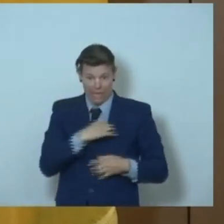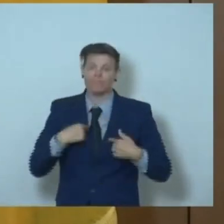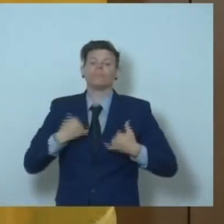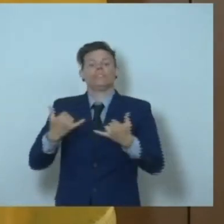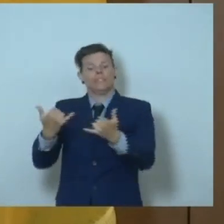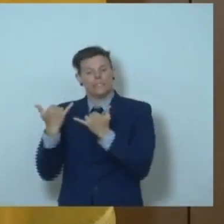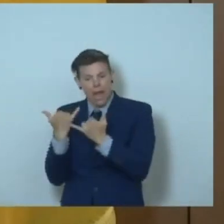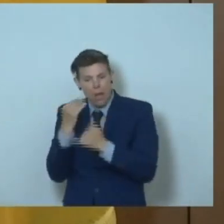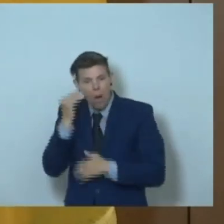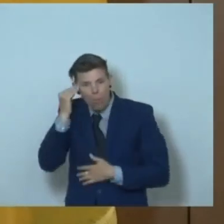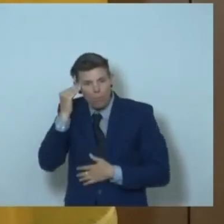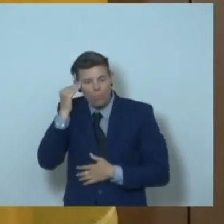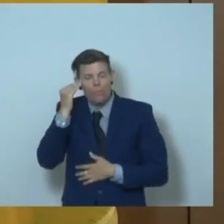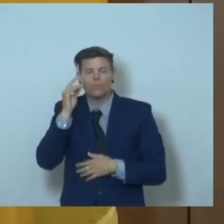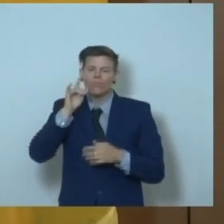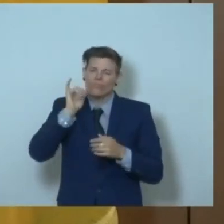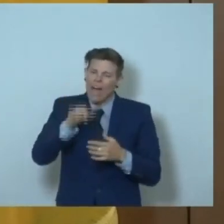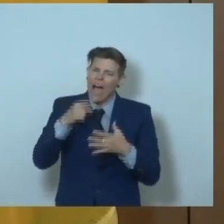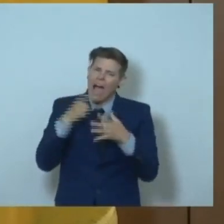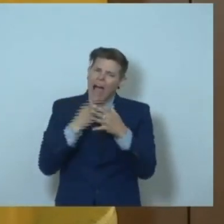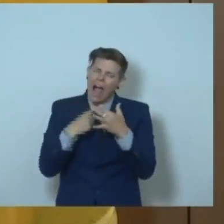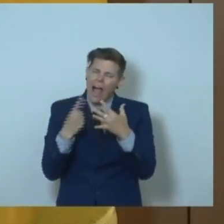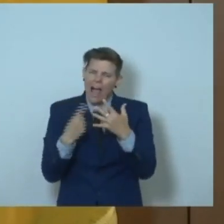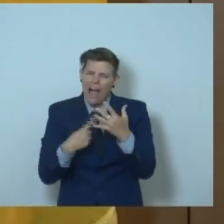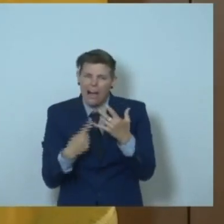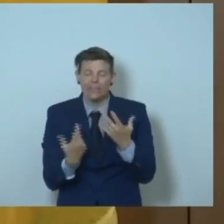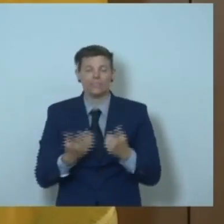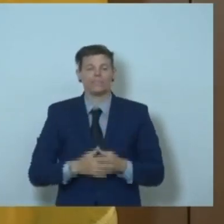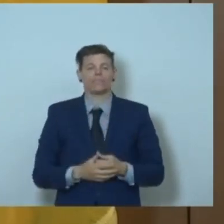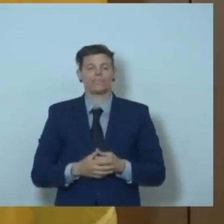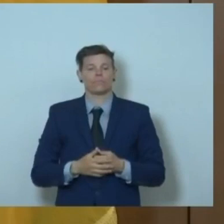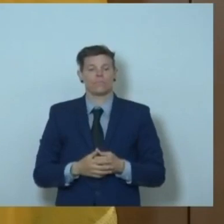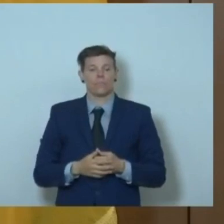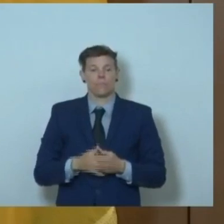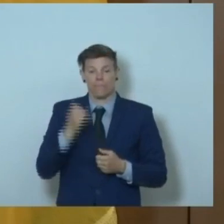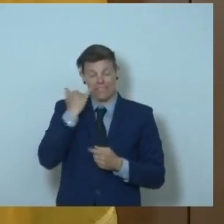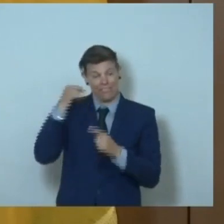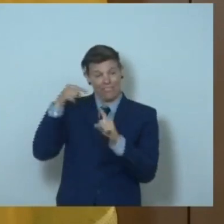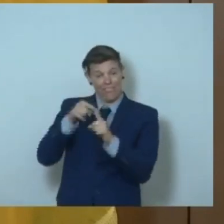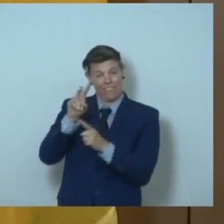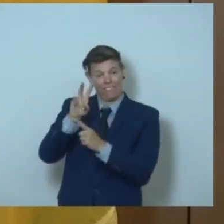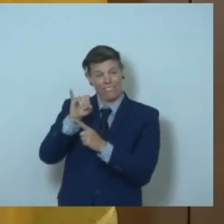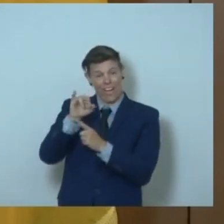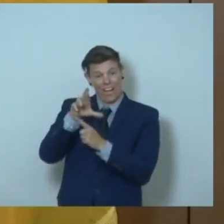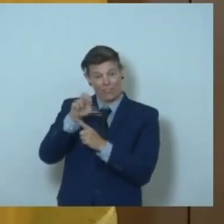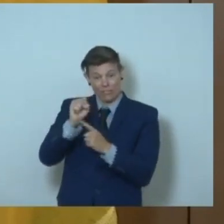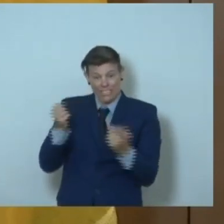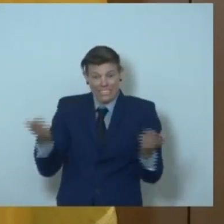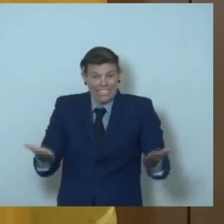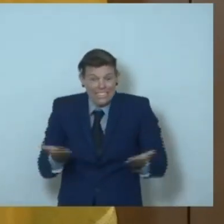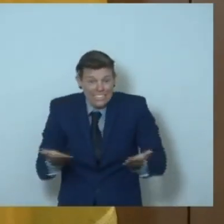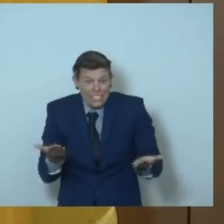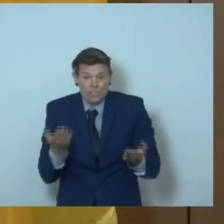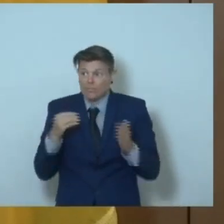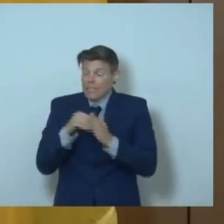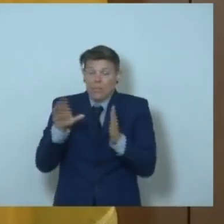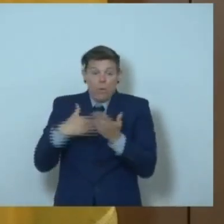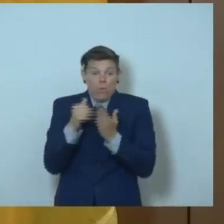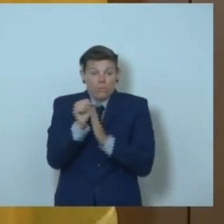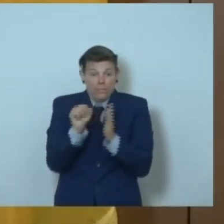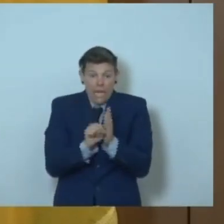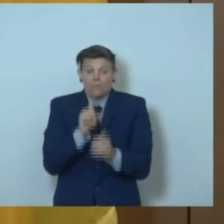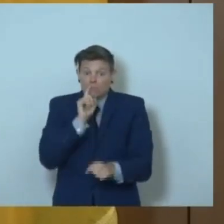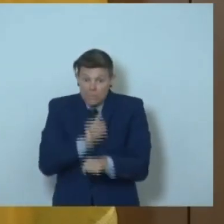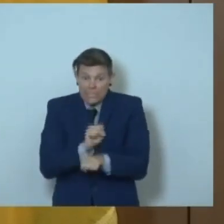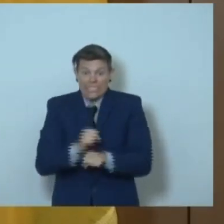careful. As long as the virus is in the state, and it is, and as long as it